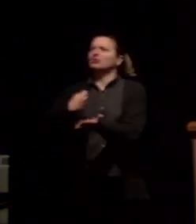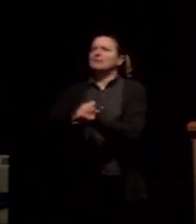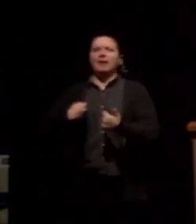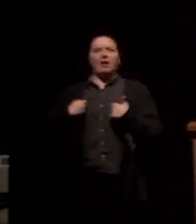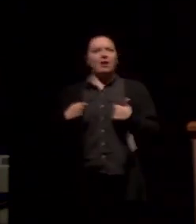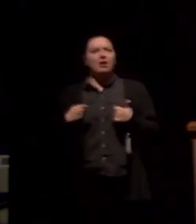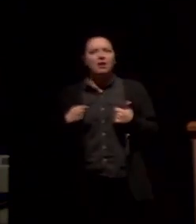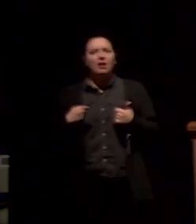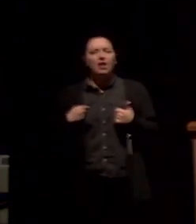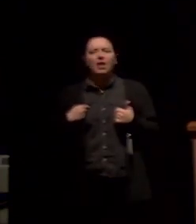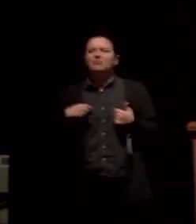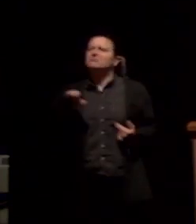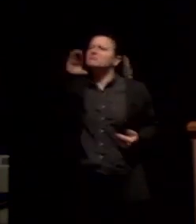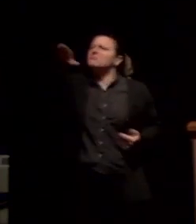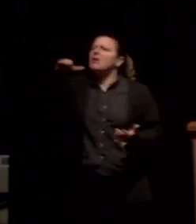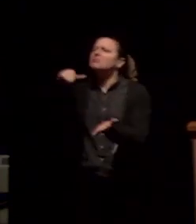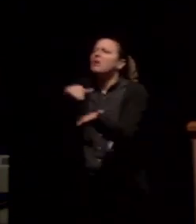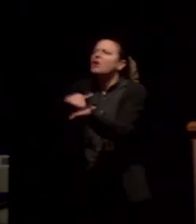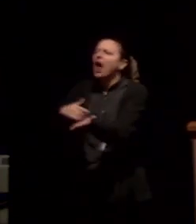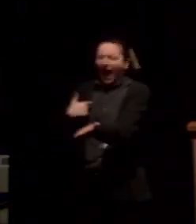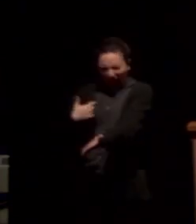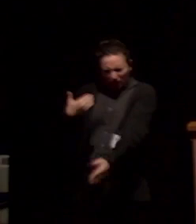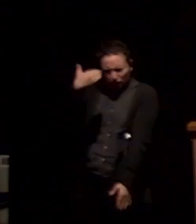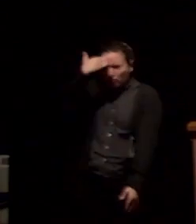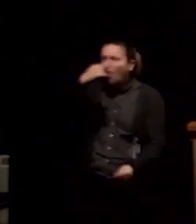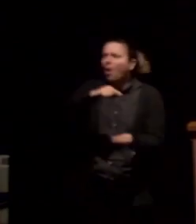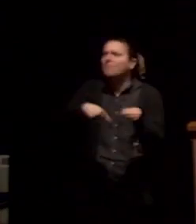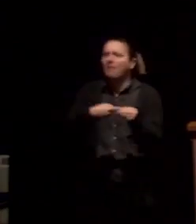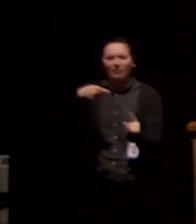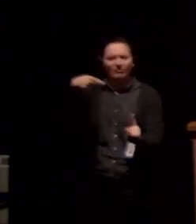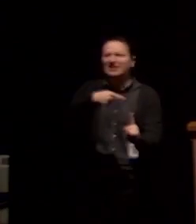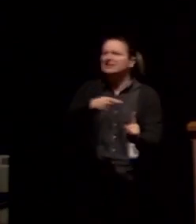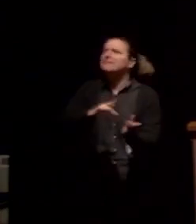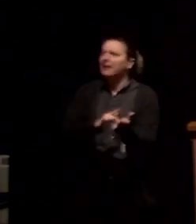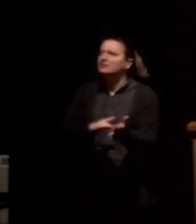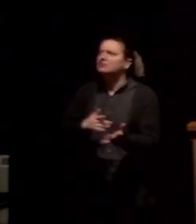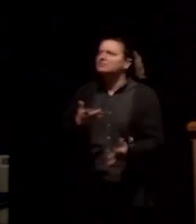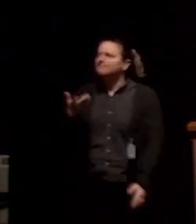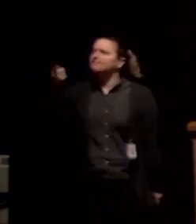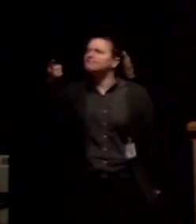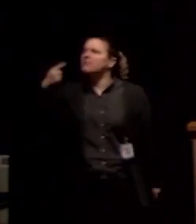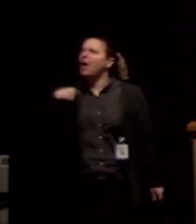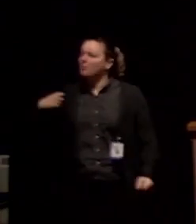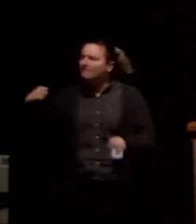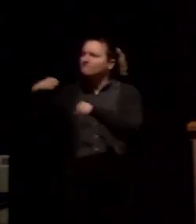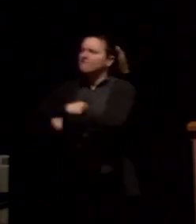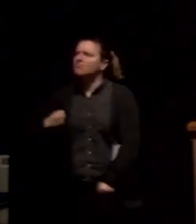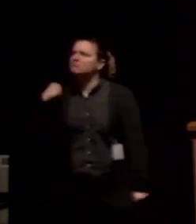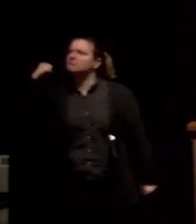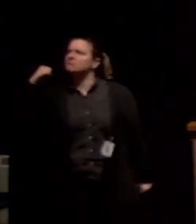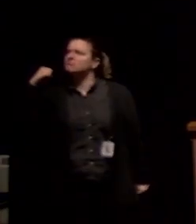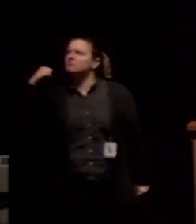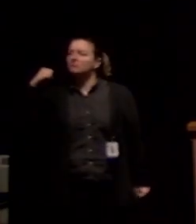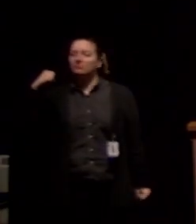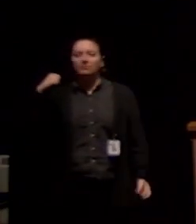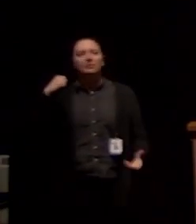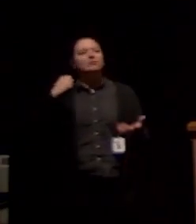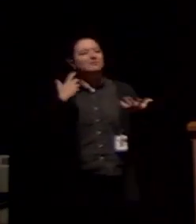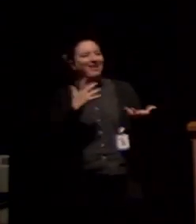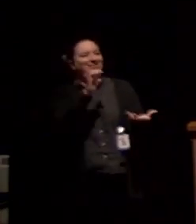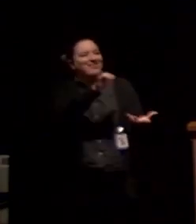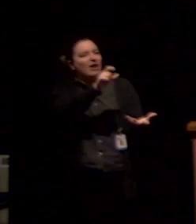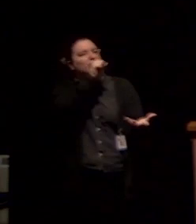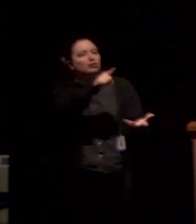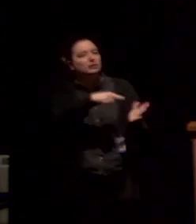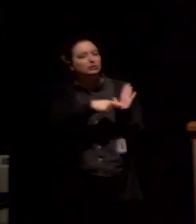treated, this is the medicine that I know exists, and it redefined. So I think that there are lots of examples in the